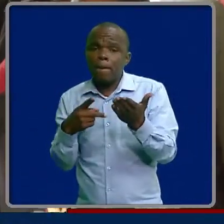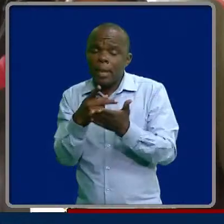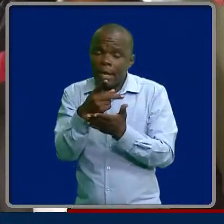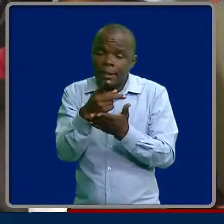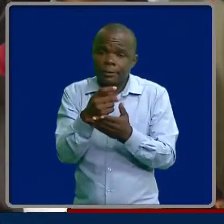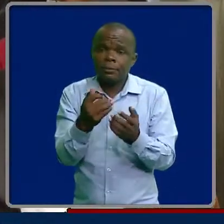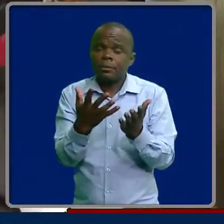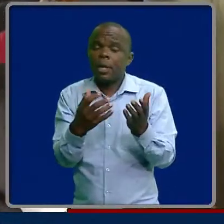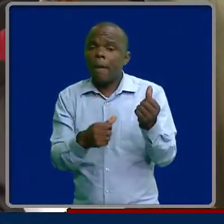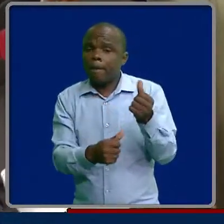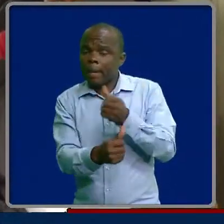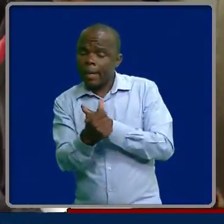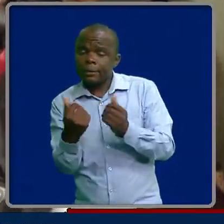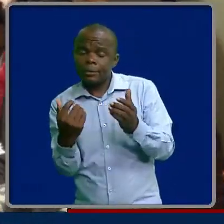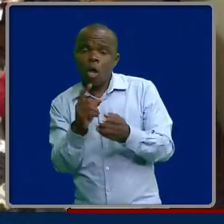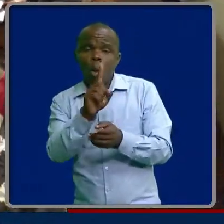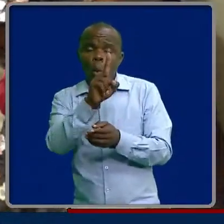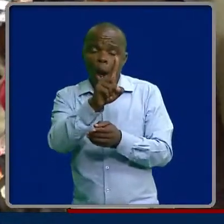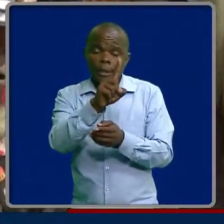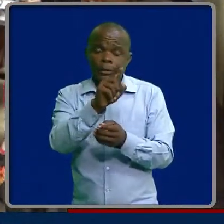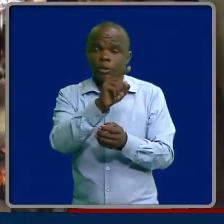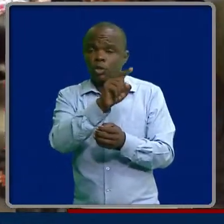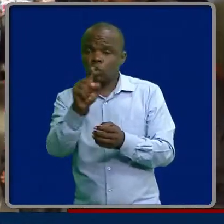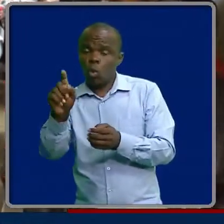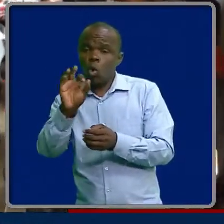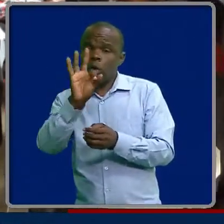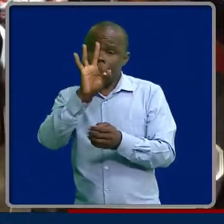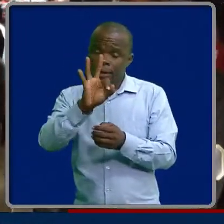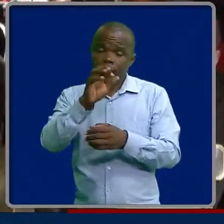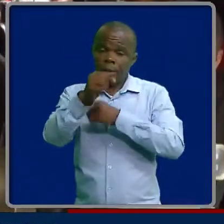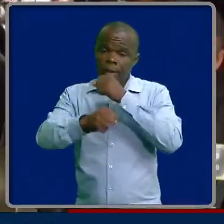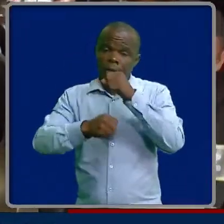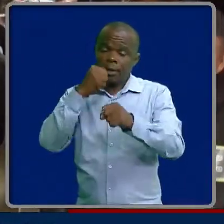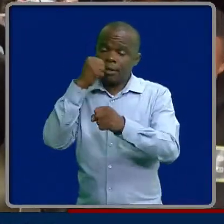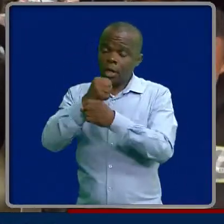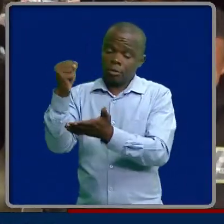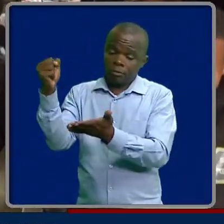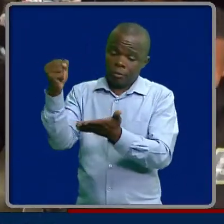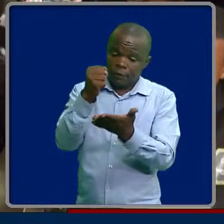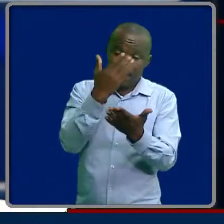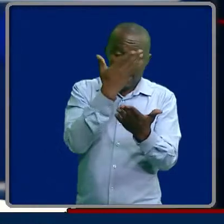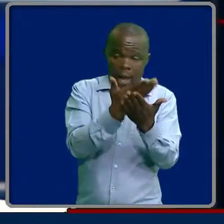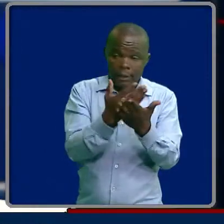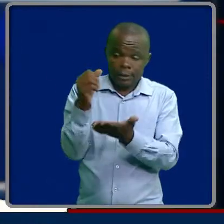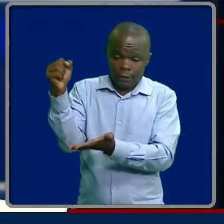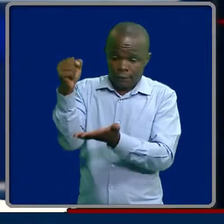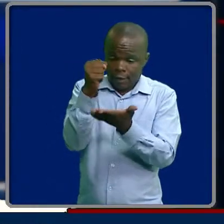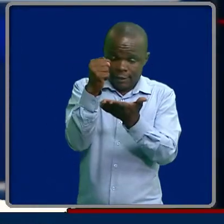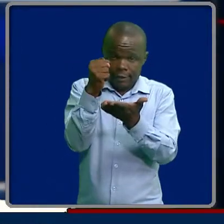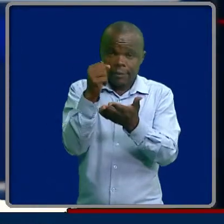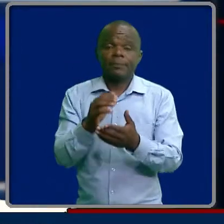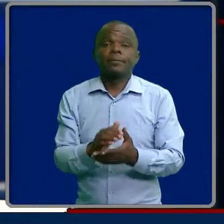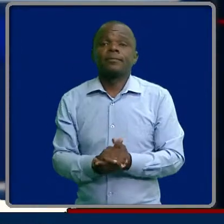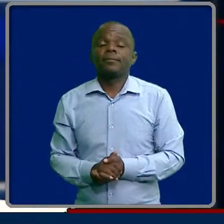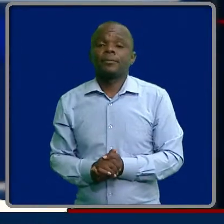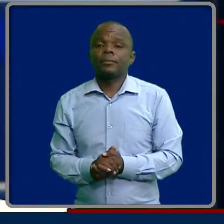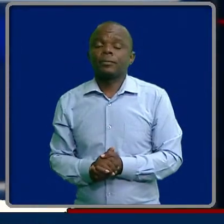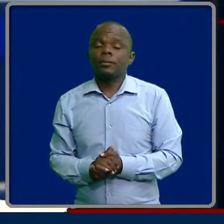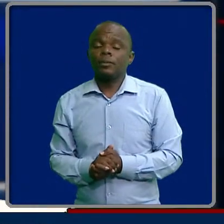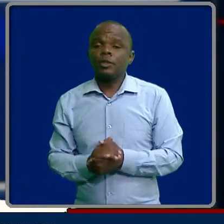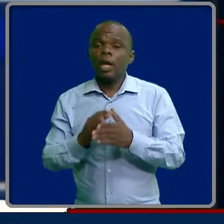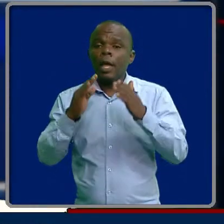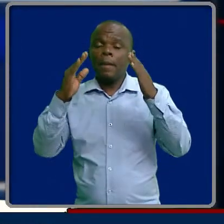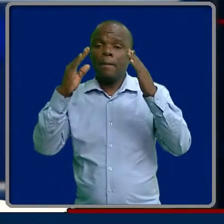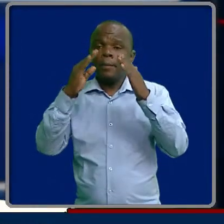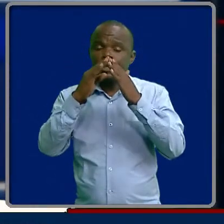3 years. Reporting, I'm Natsule Sitole with Themba Shabangu, Lutse. The Principal Secretary